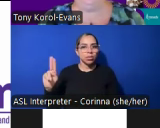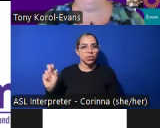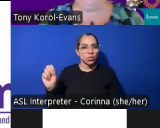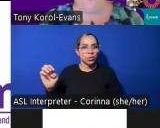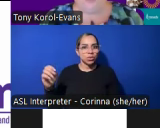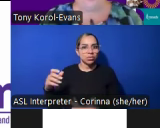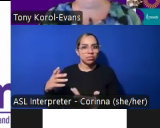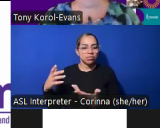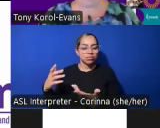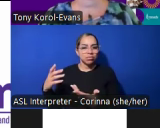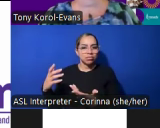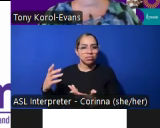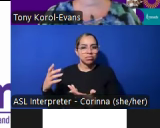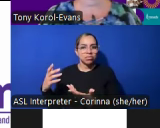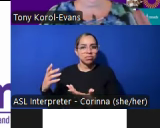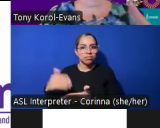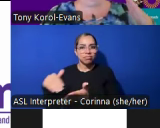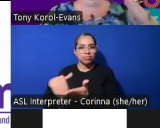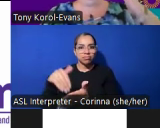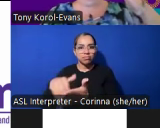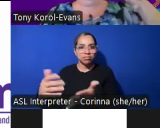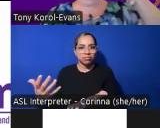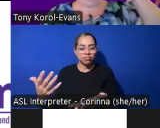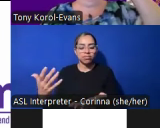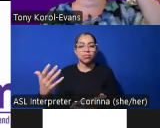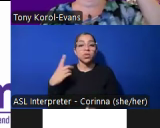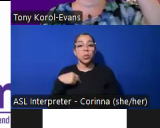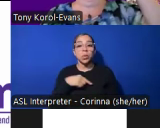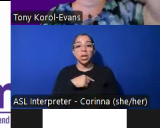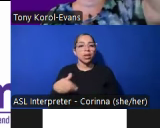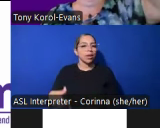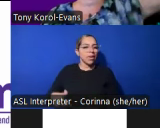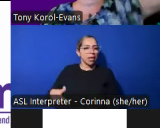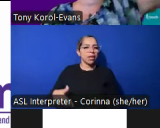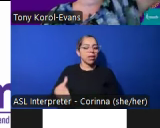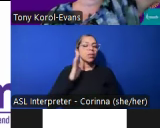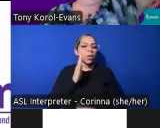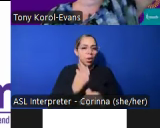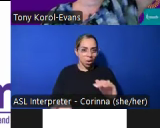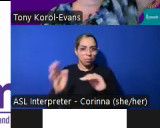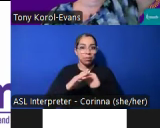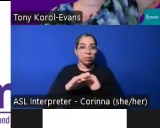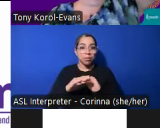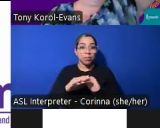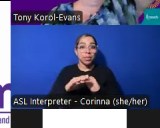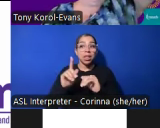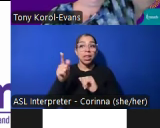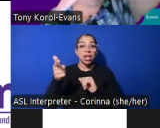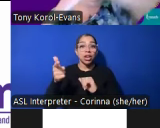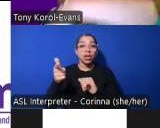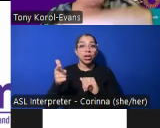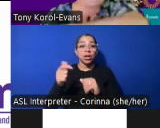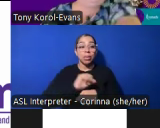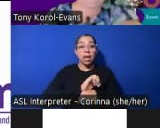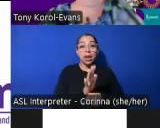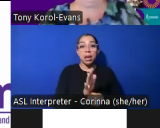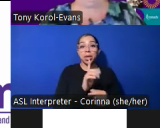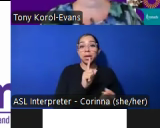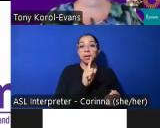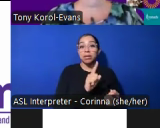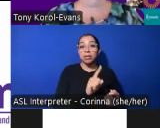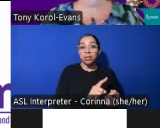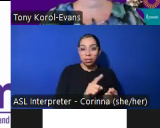we thought that what would happen is things would go up, and then after things started to get better with the pandemic, it would go